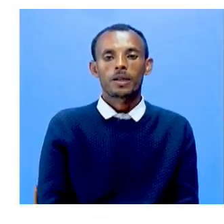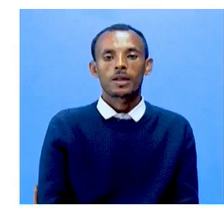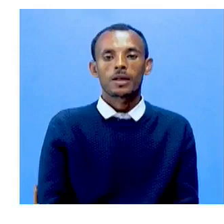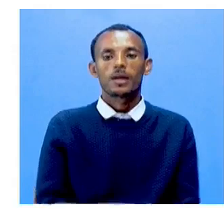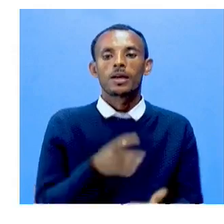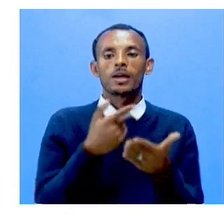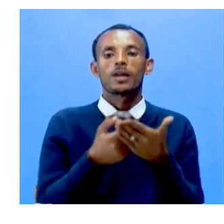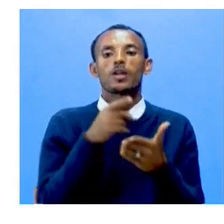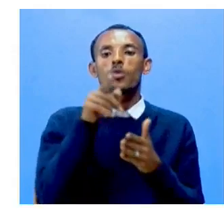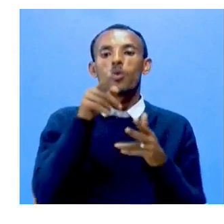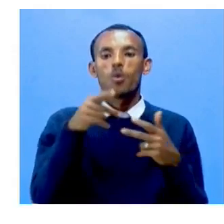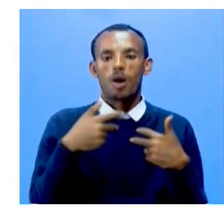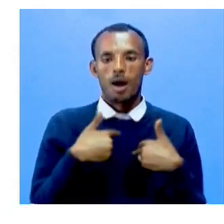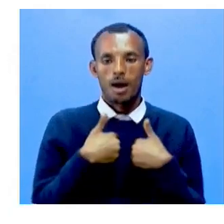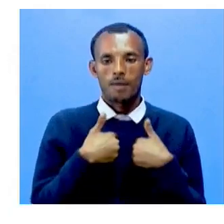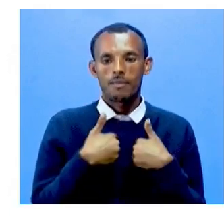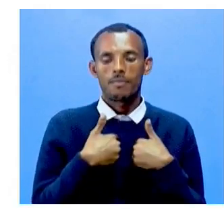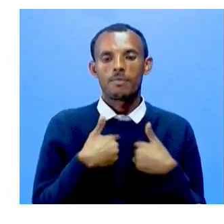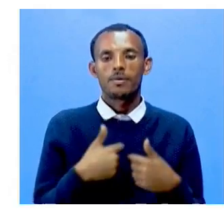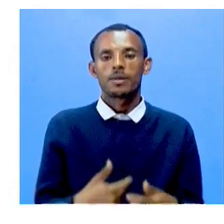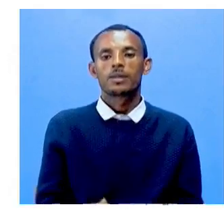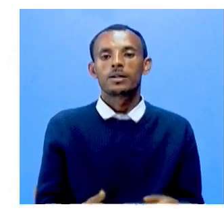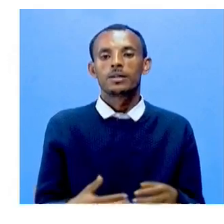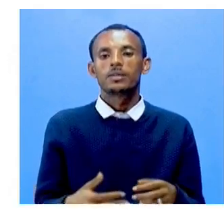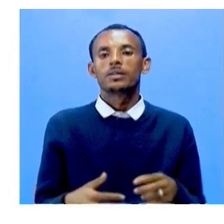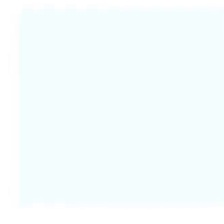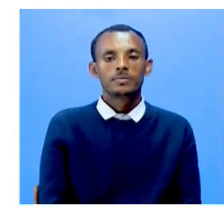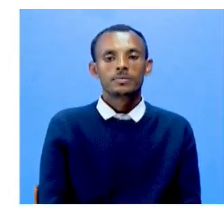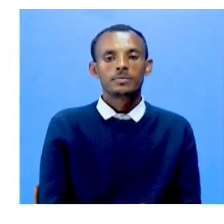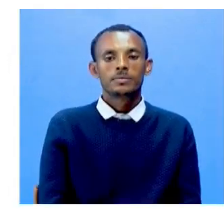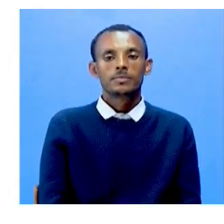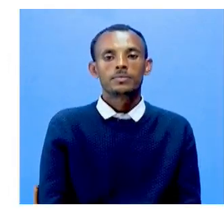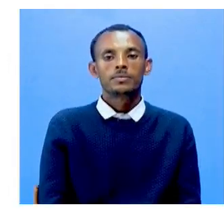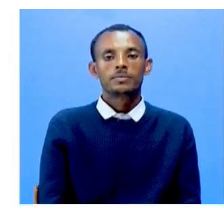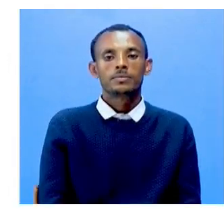Here you have a rhombus. Assume this one is this.